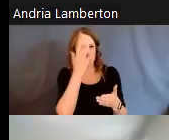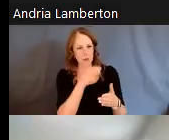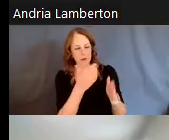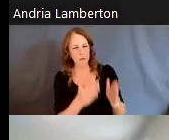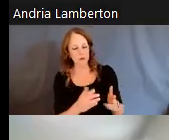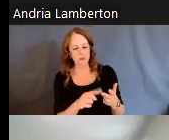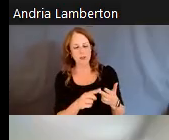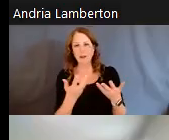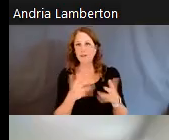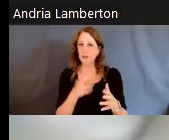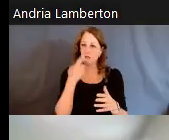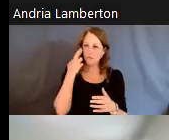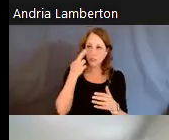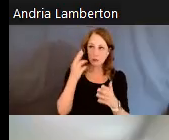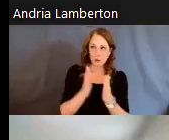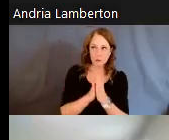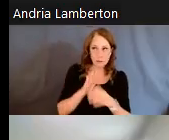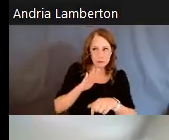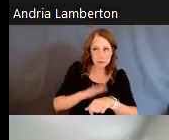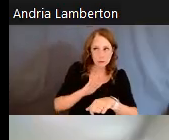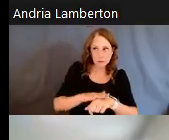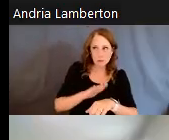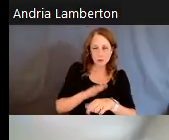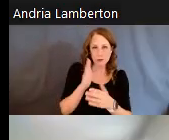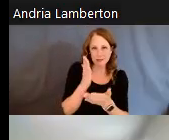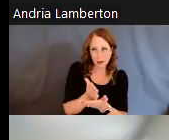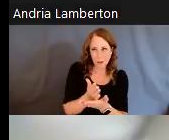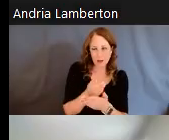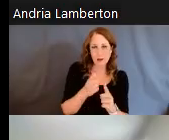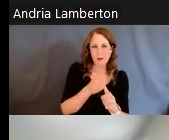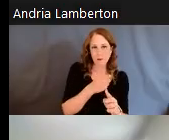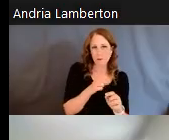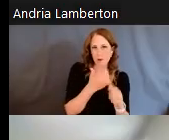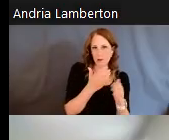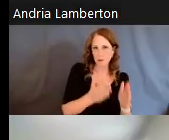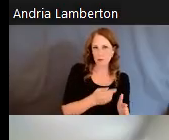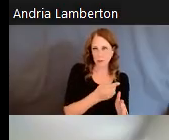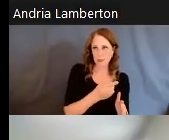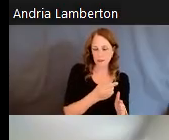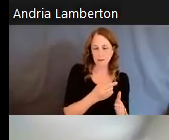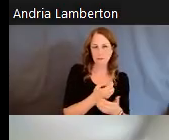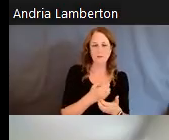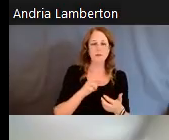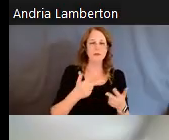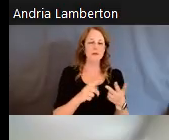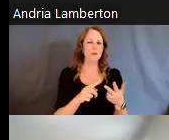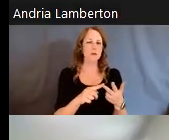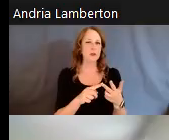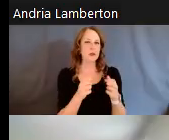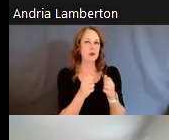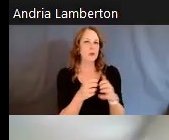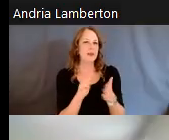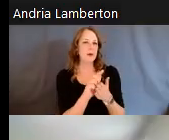or request to stop by or on behalf of the other. And 3, without a